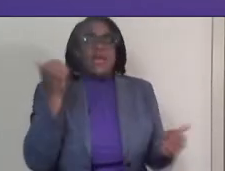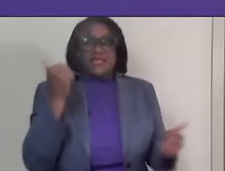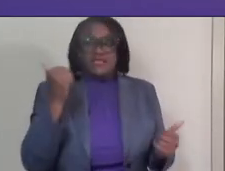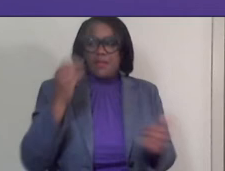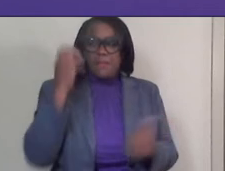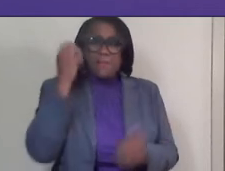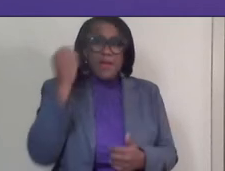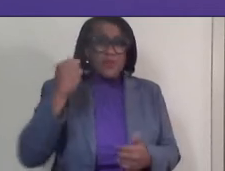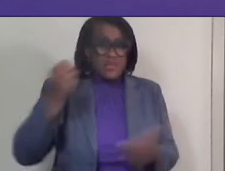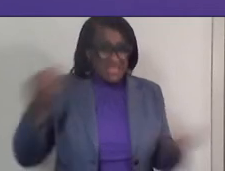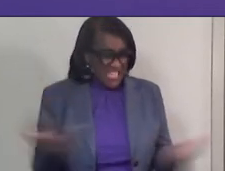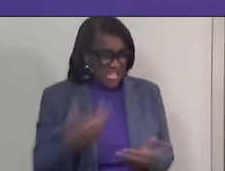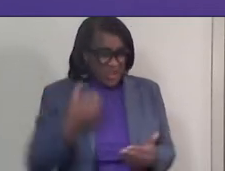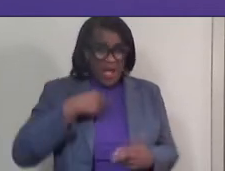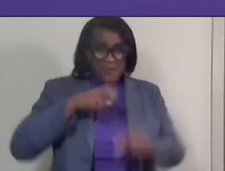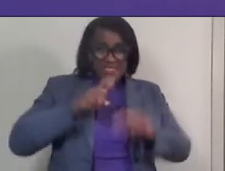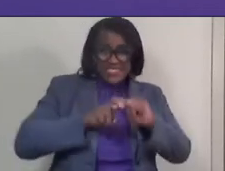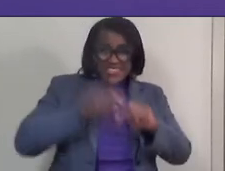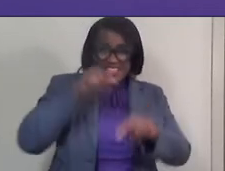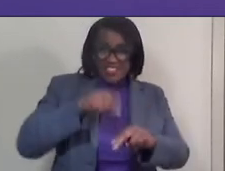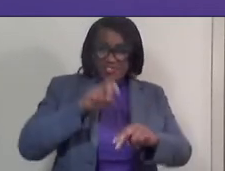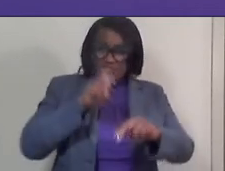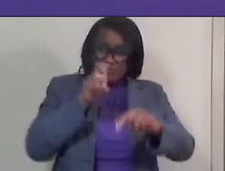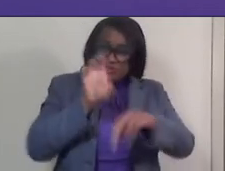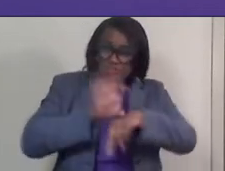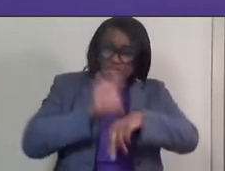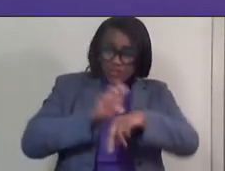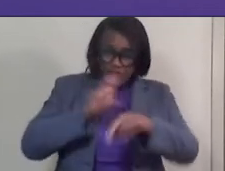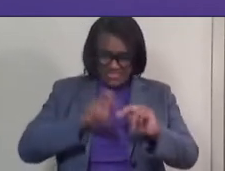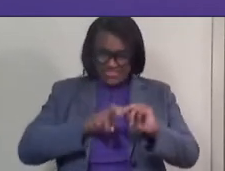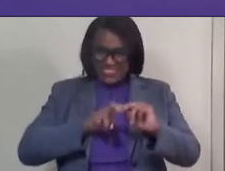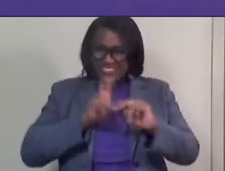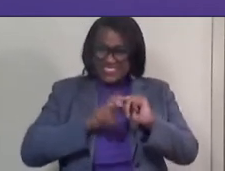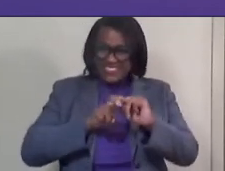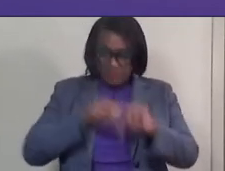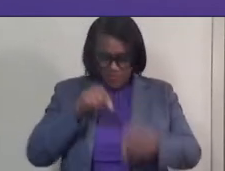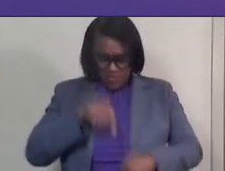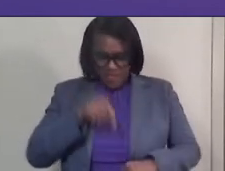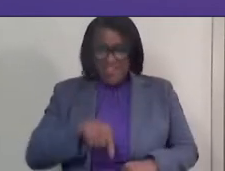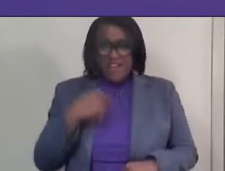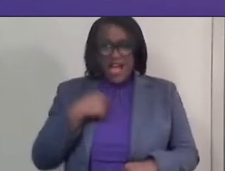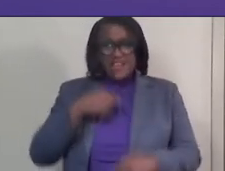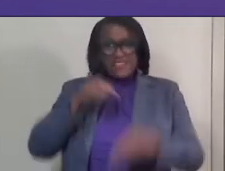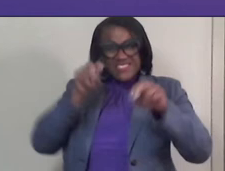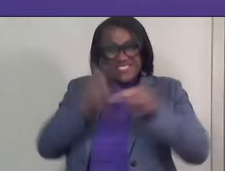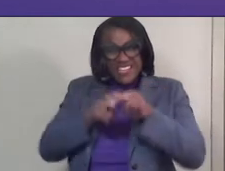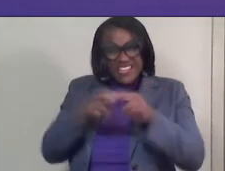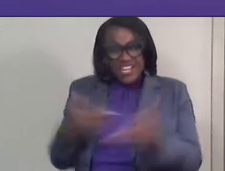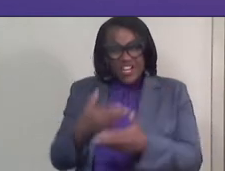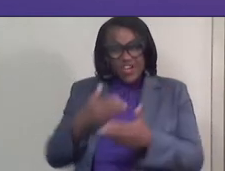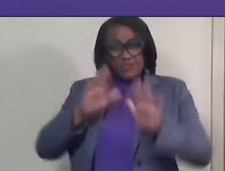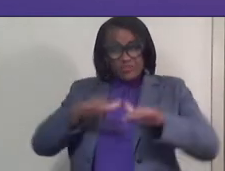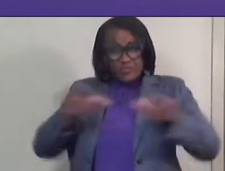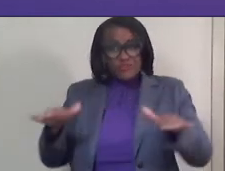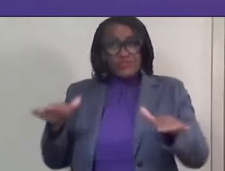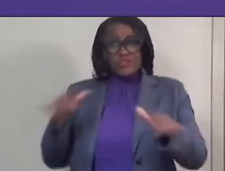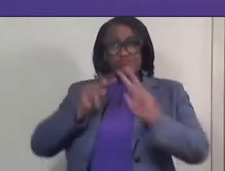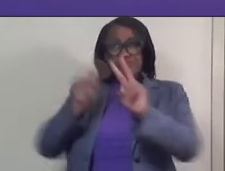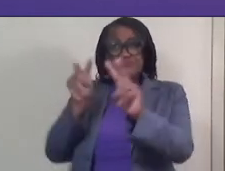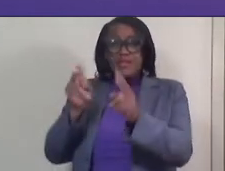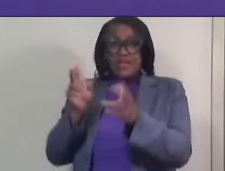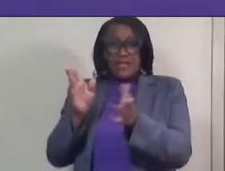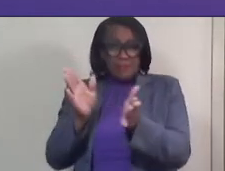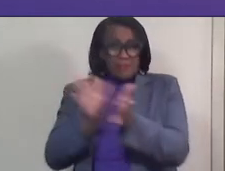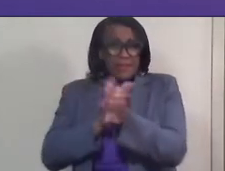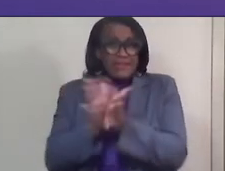I'm sitting at this church step, because of as a child of all the wonderful things we did through the church, the picnics, the parties,